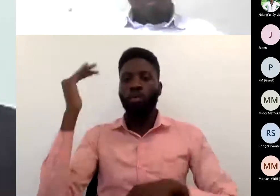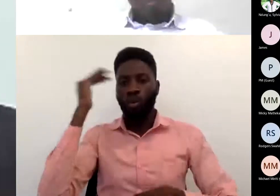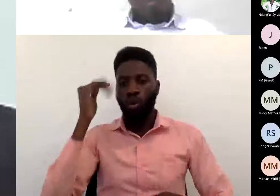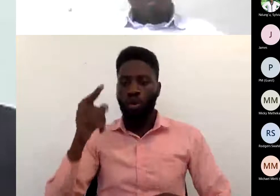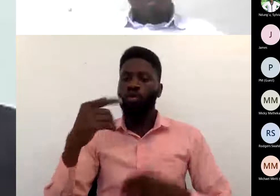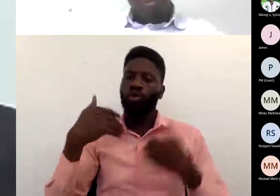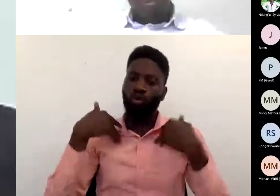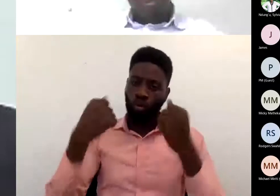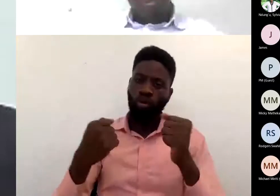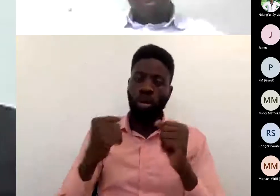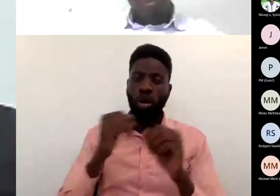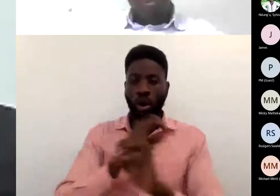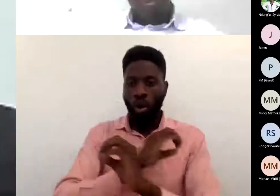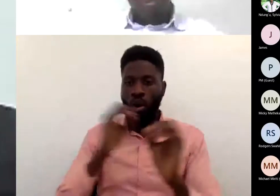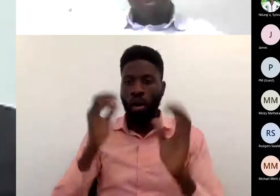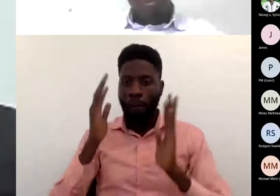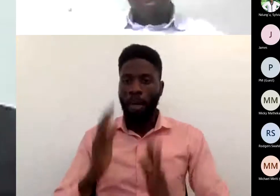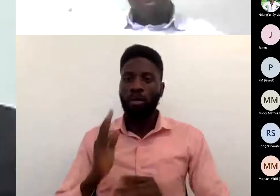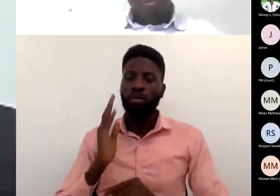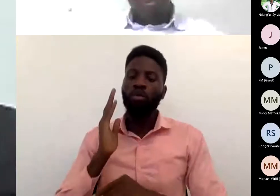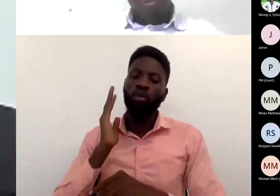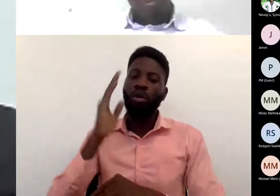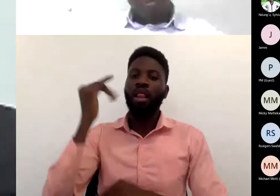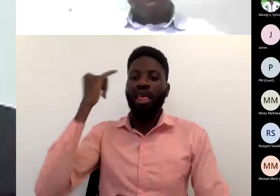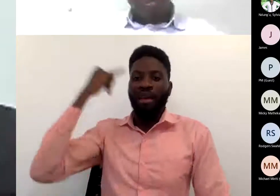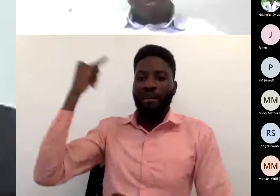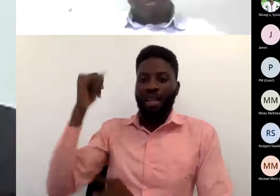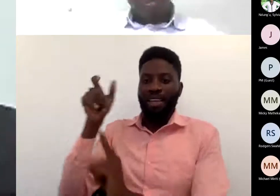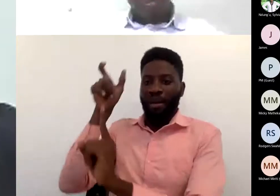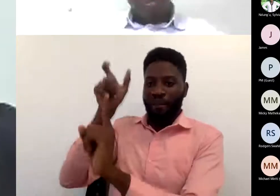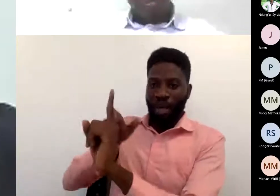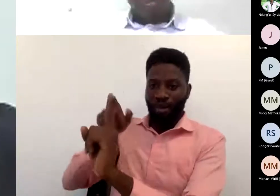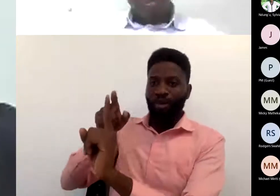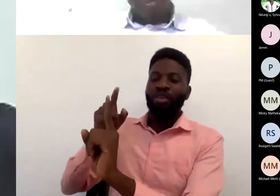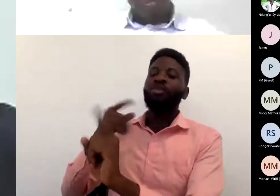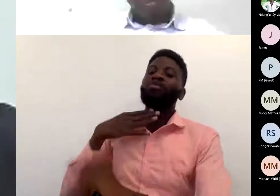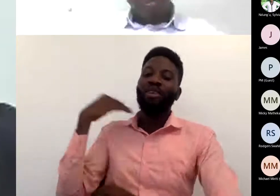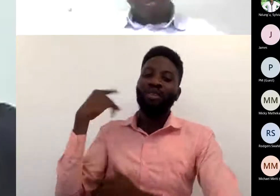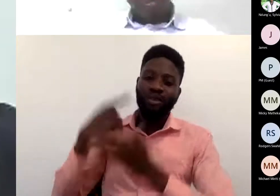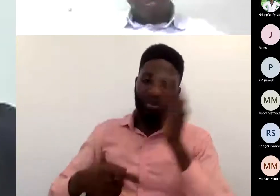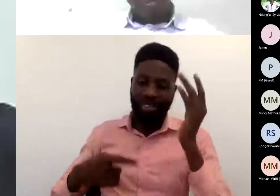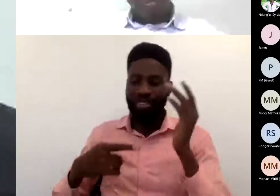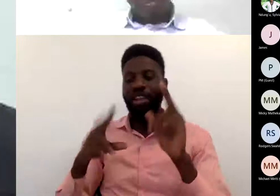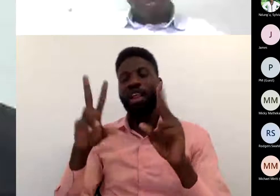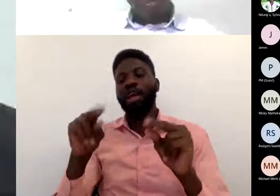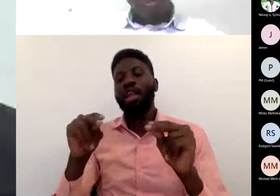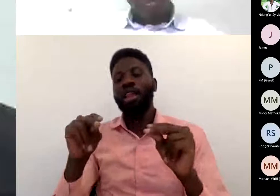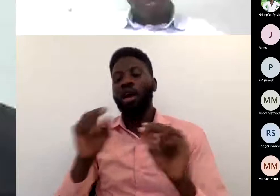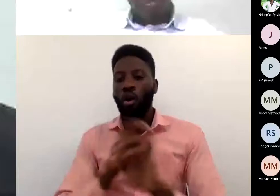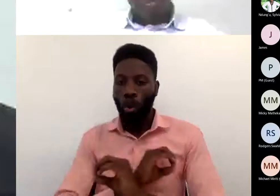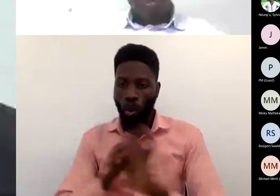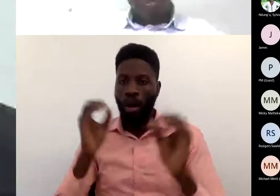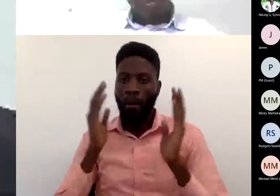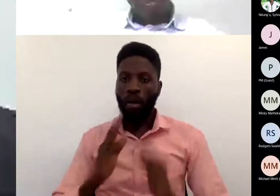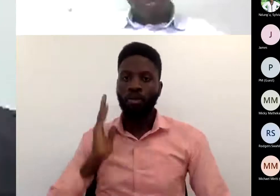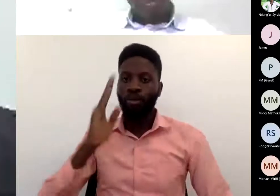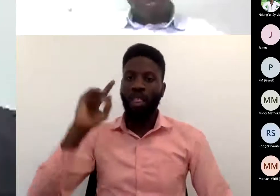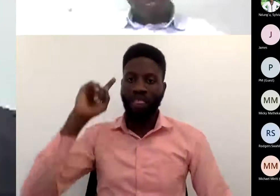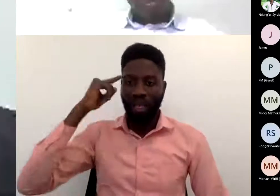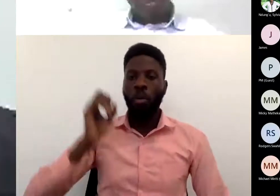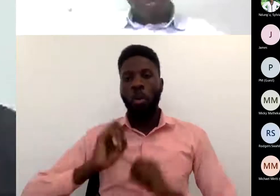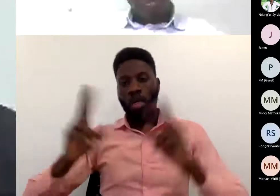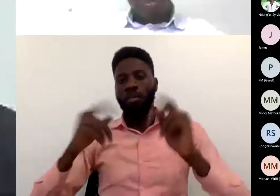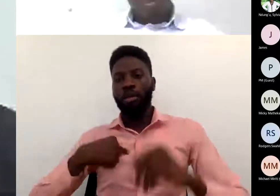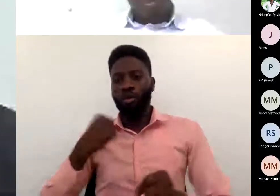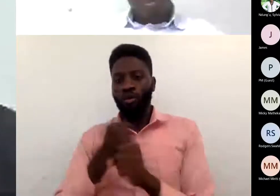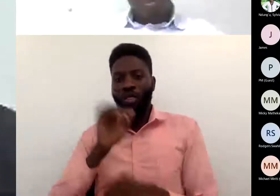because nobody's going to imagine what your aspirations are, right? Nobody's going to think, you know, let me do this for